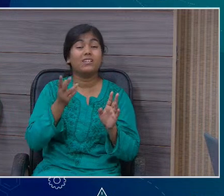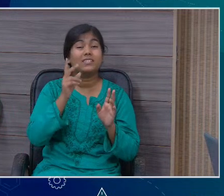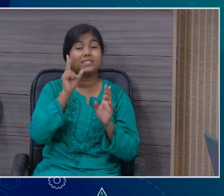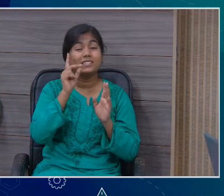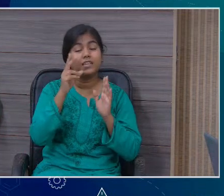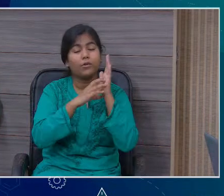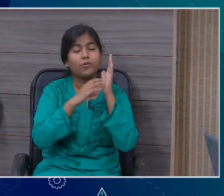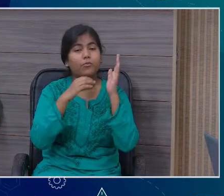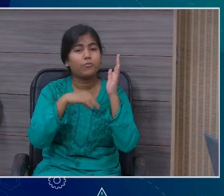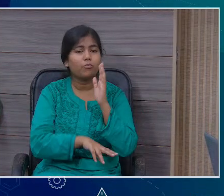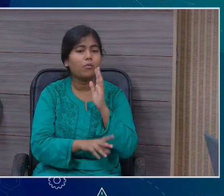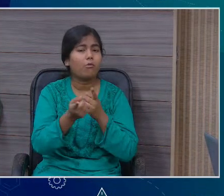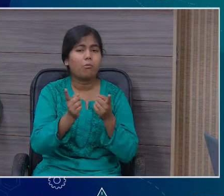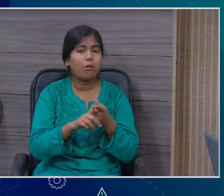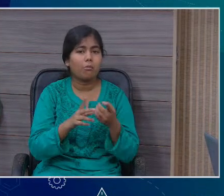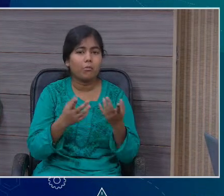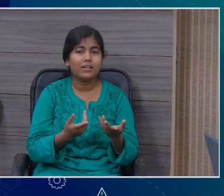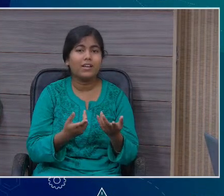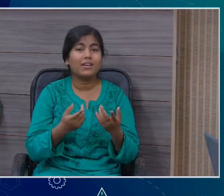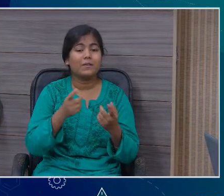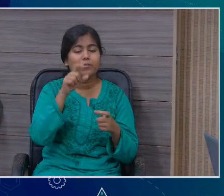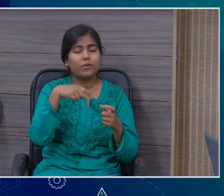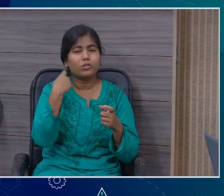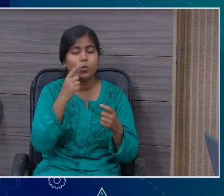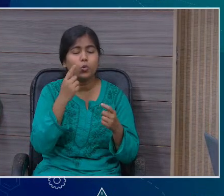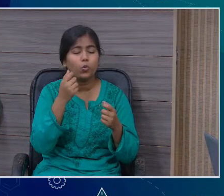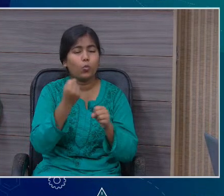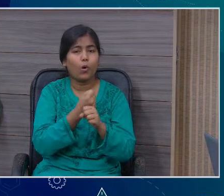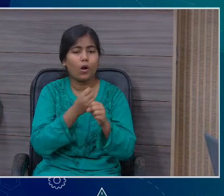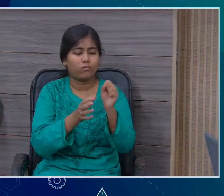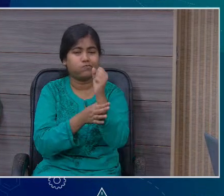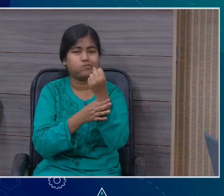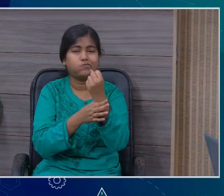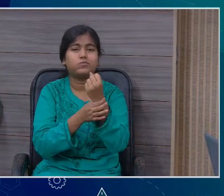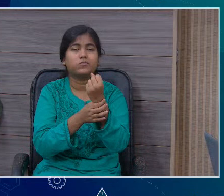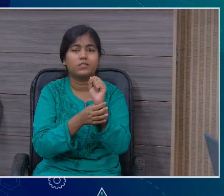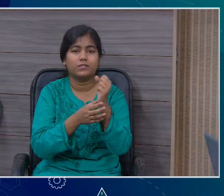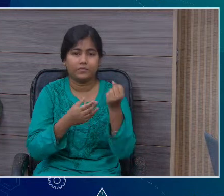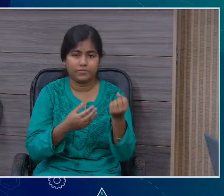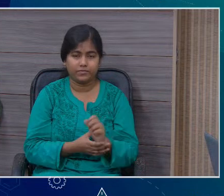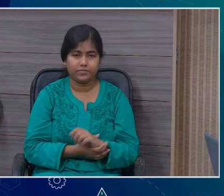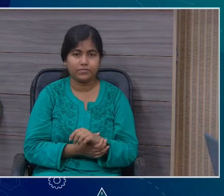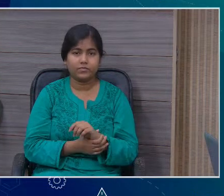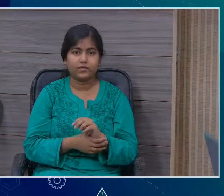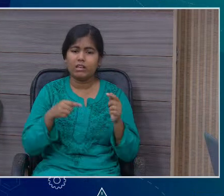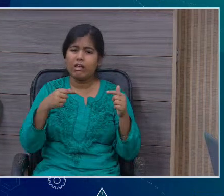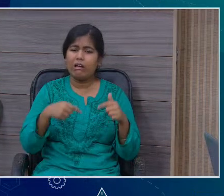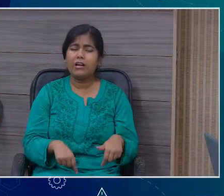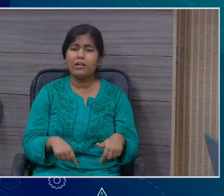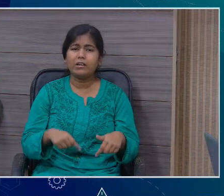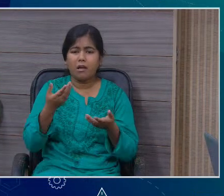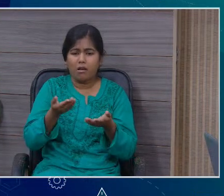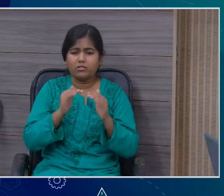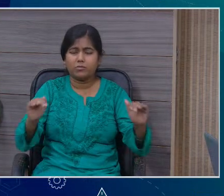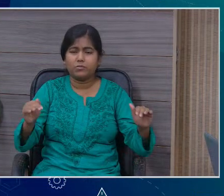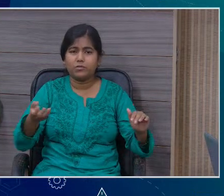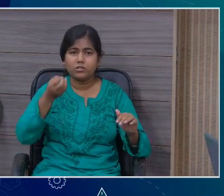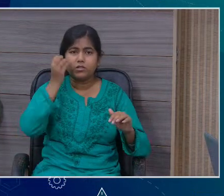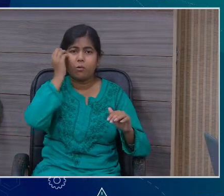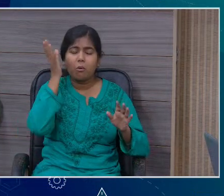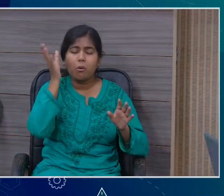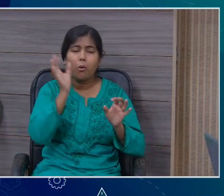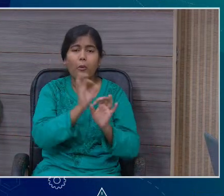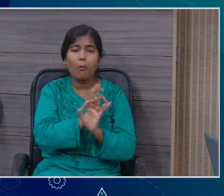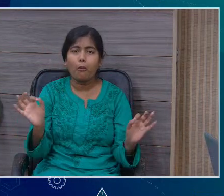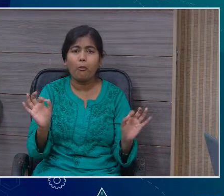So, how can we teach children about bang? Because nowadays children are not aware about what glass bangles are.